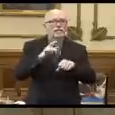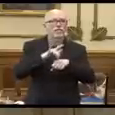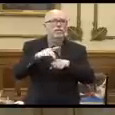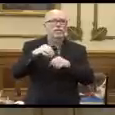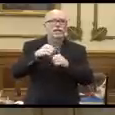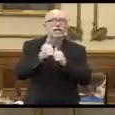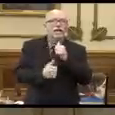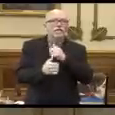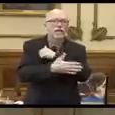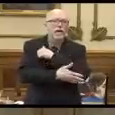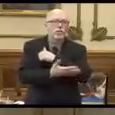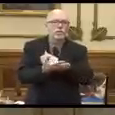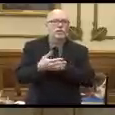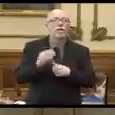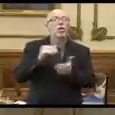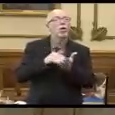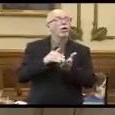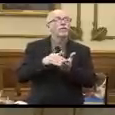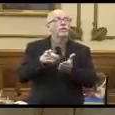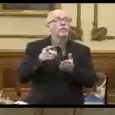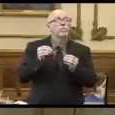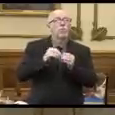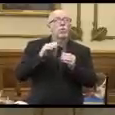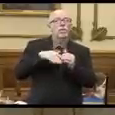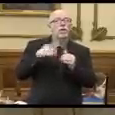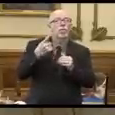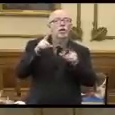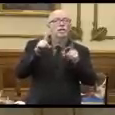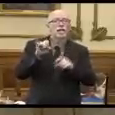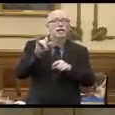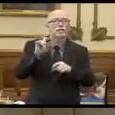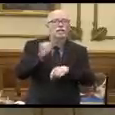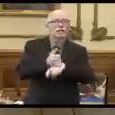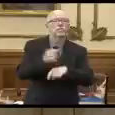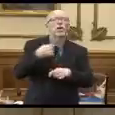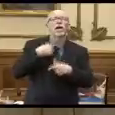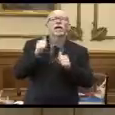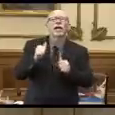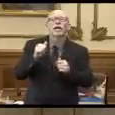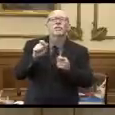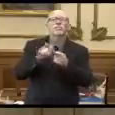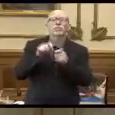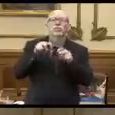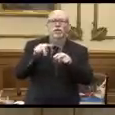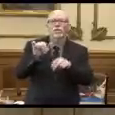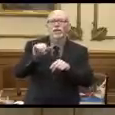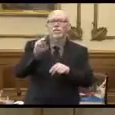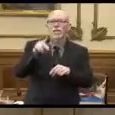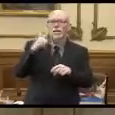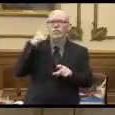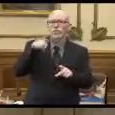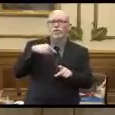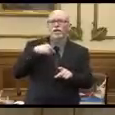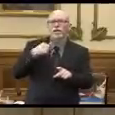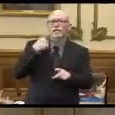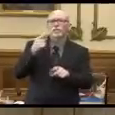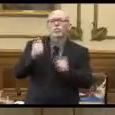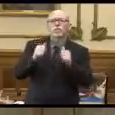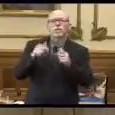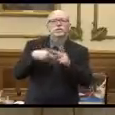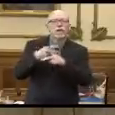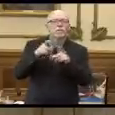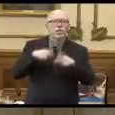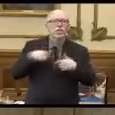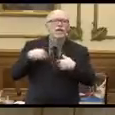every county and oftentimes more than one testing site. So I can specifically look at that map for you and see what testing we have